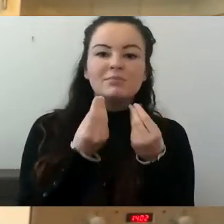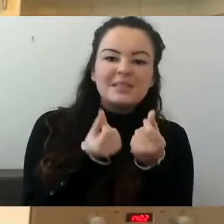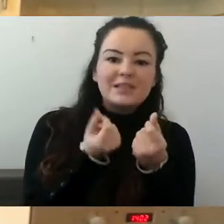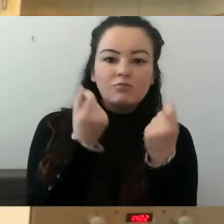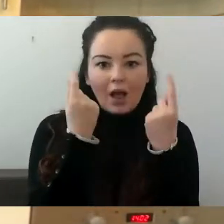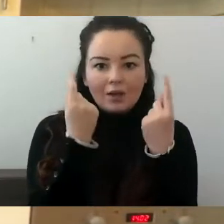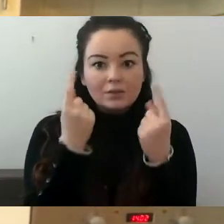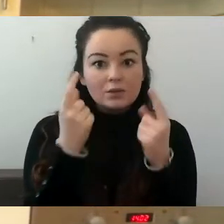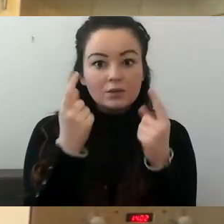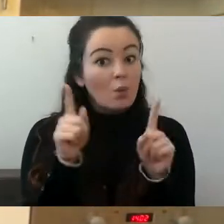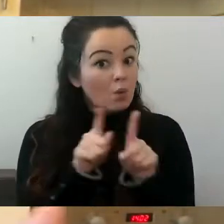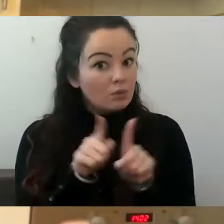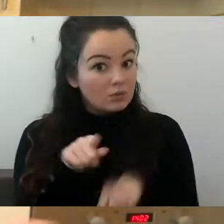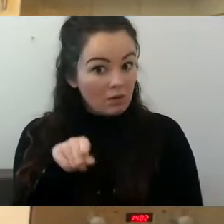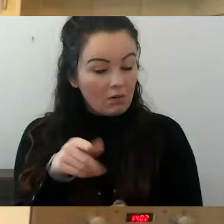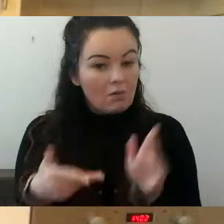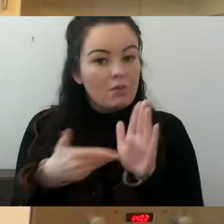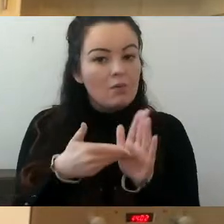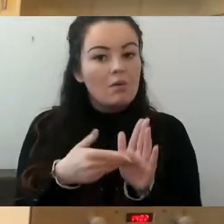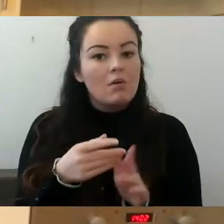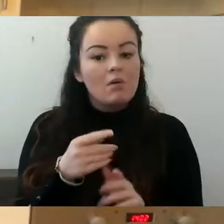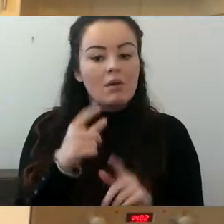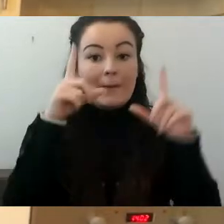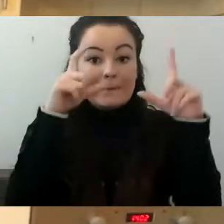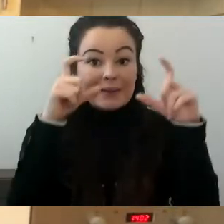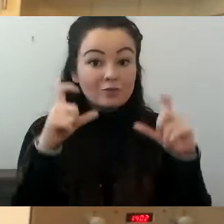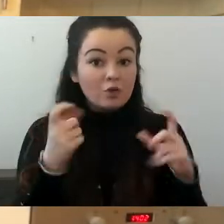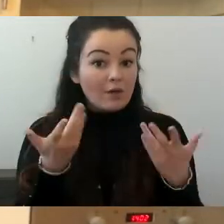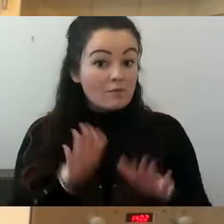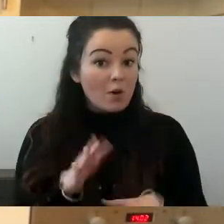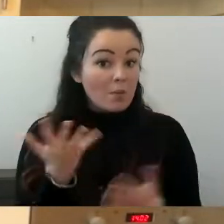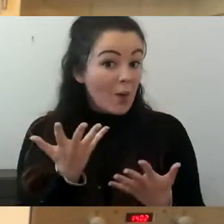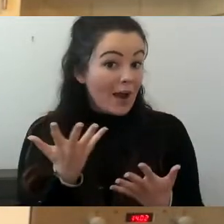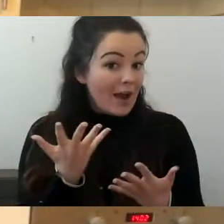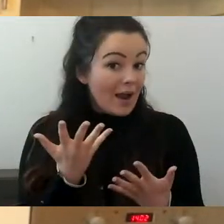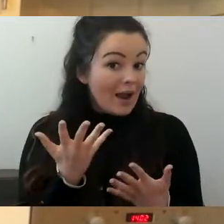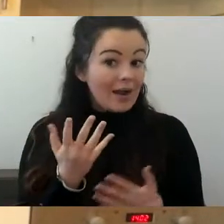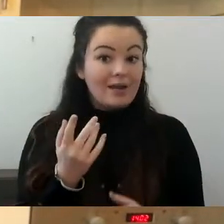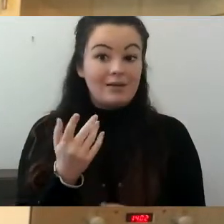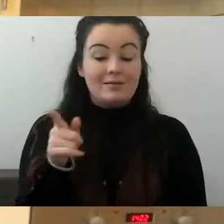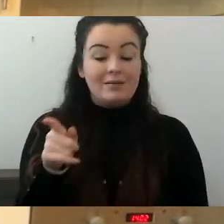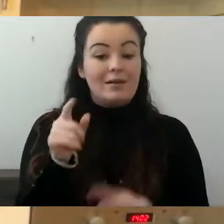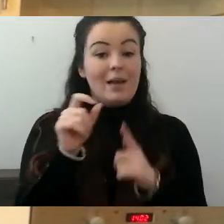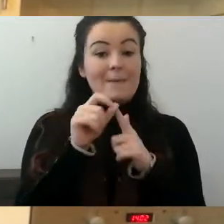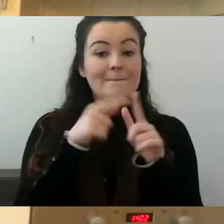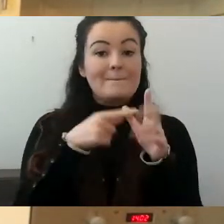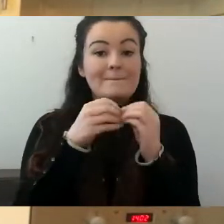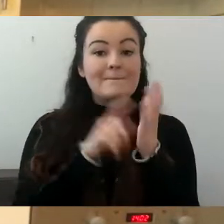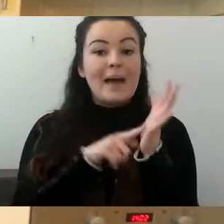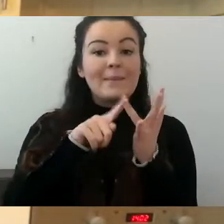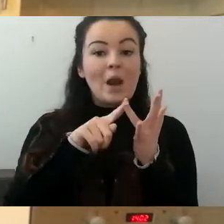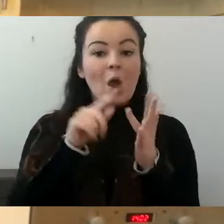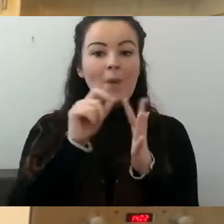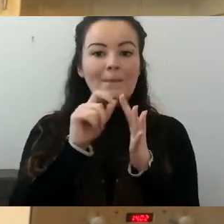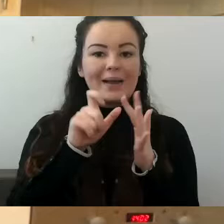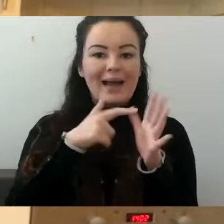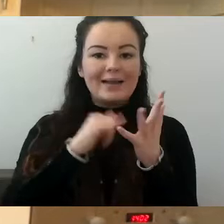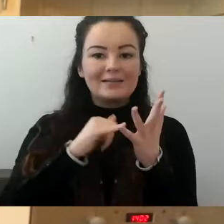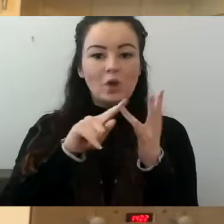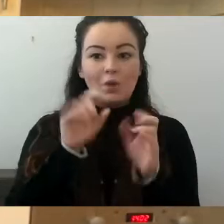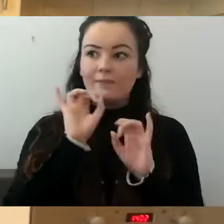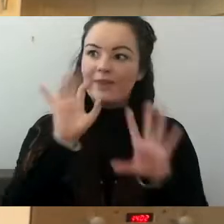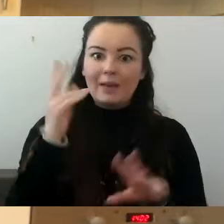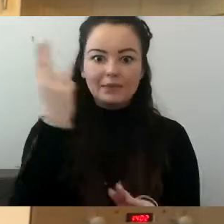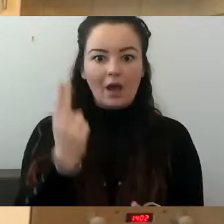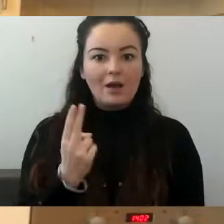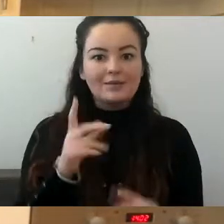on and some material ideas. Also, I've included some pictures of portraits by an artist called Pablo